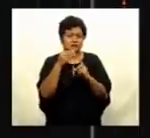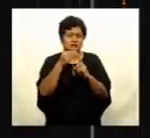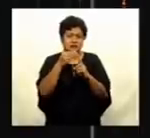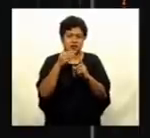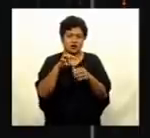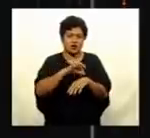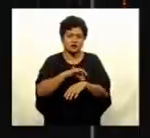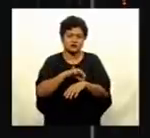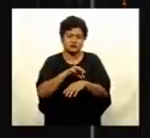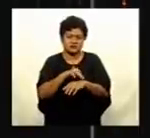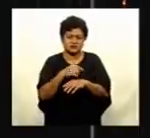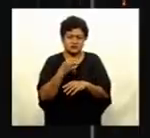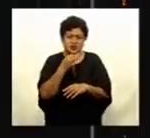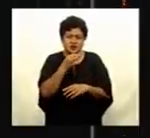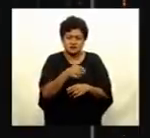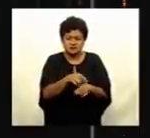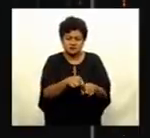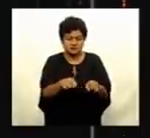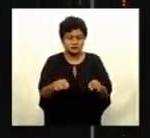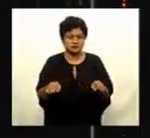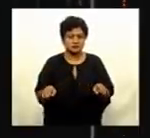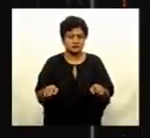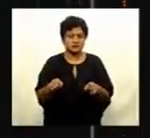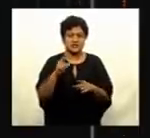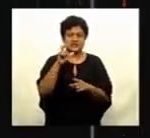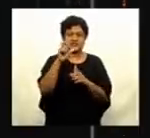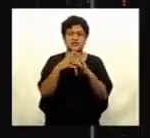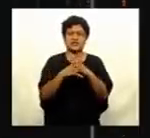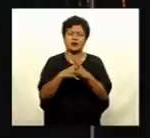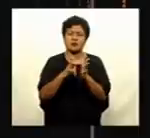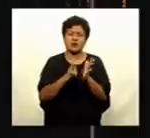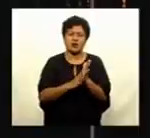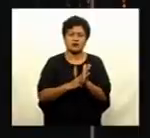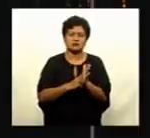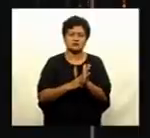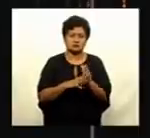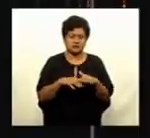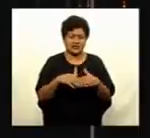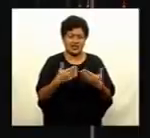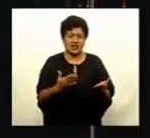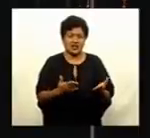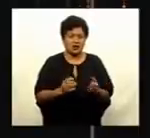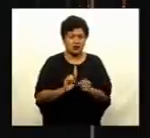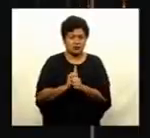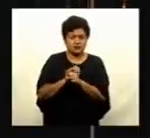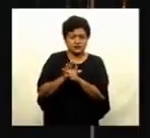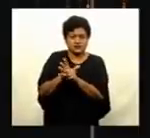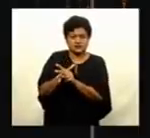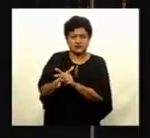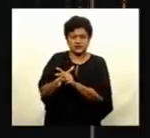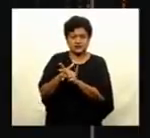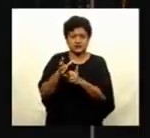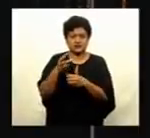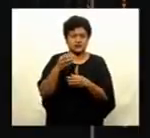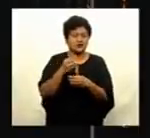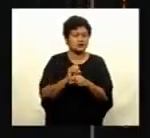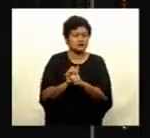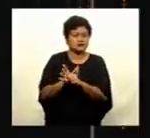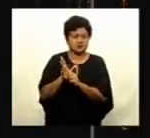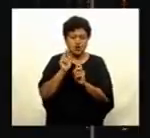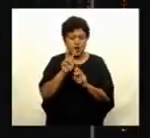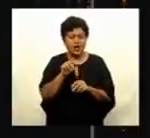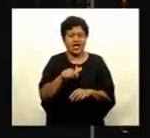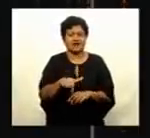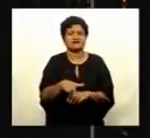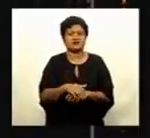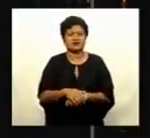Levu had been compromised, with the Colonial War Memorial Hospital currently a full-time COVID care facility, while the Nandi and Lotoka hospitals were